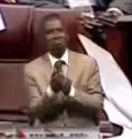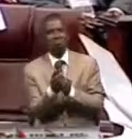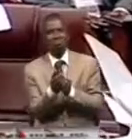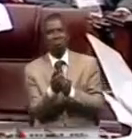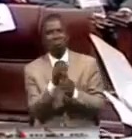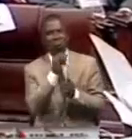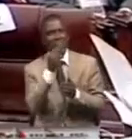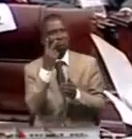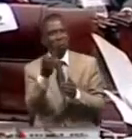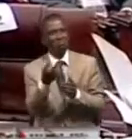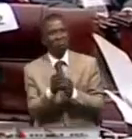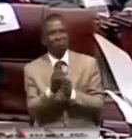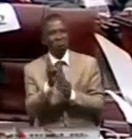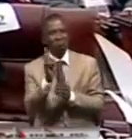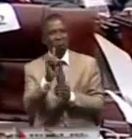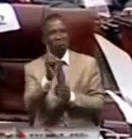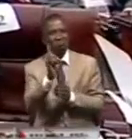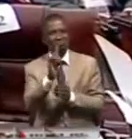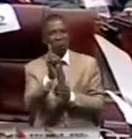Yeah.